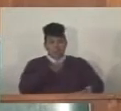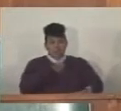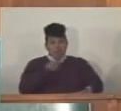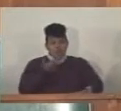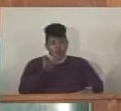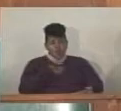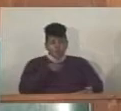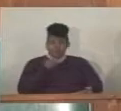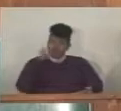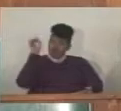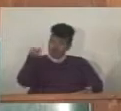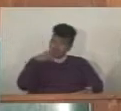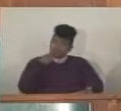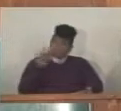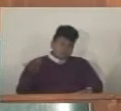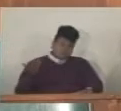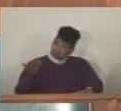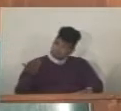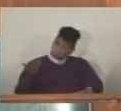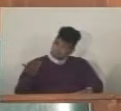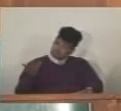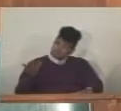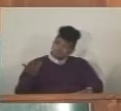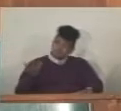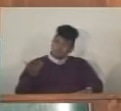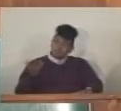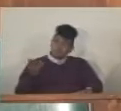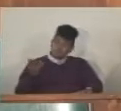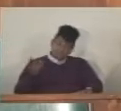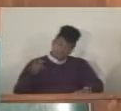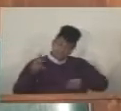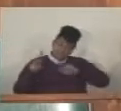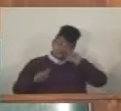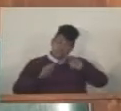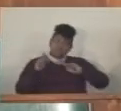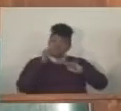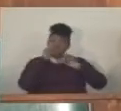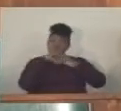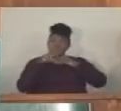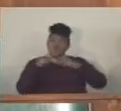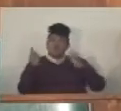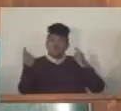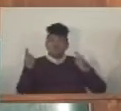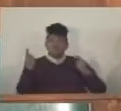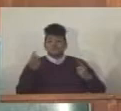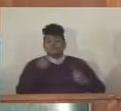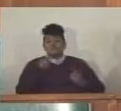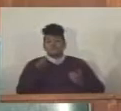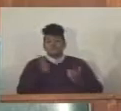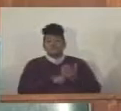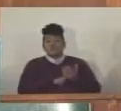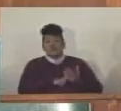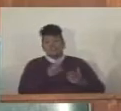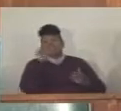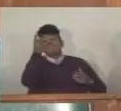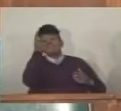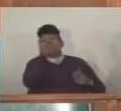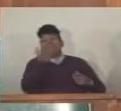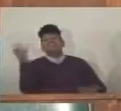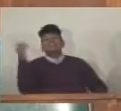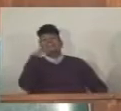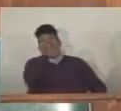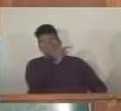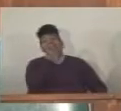that persons in the opposition would rise and the first thing they